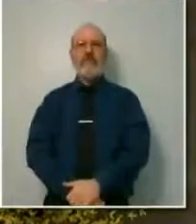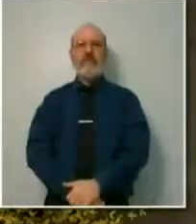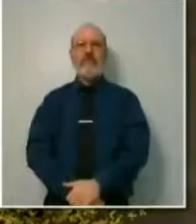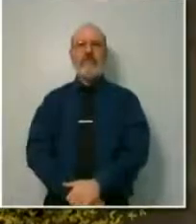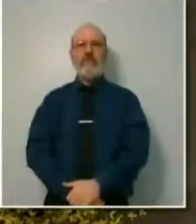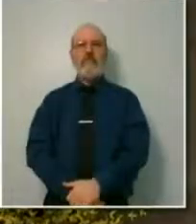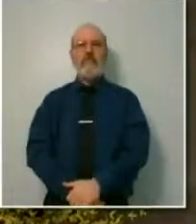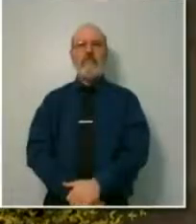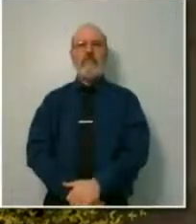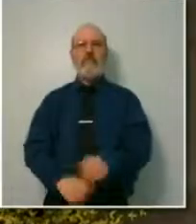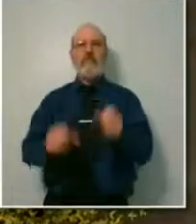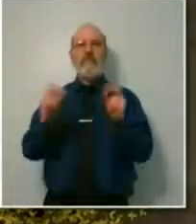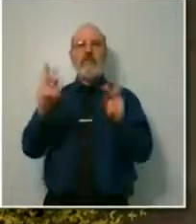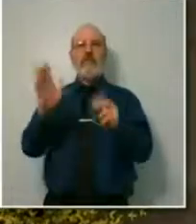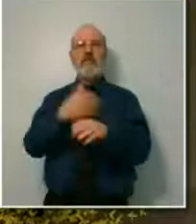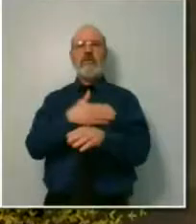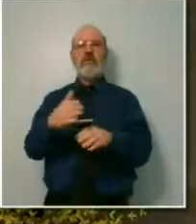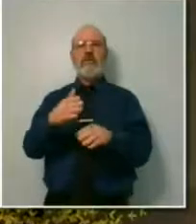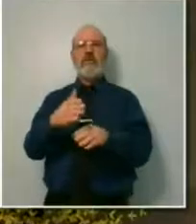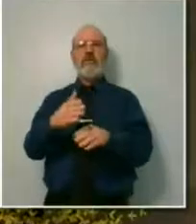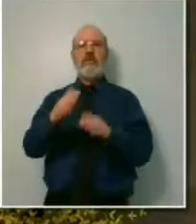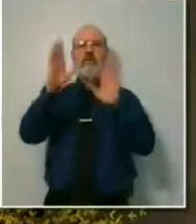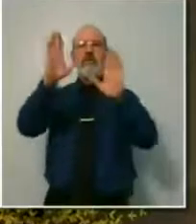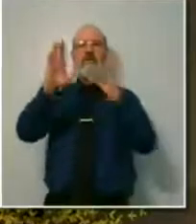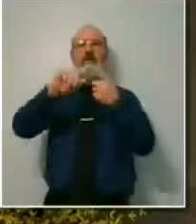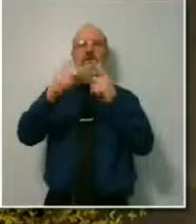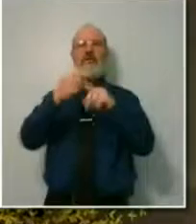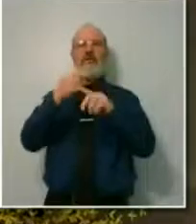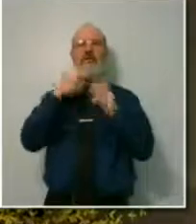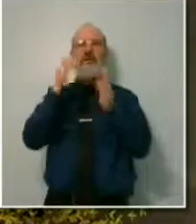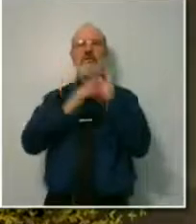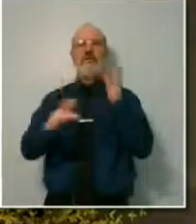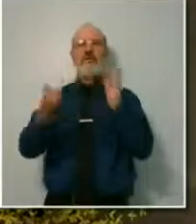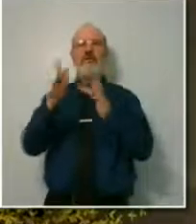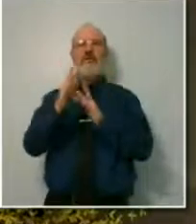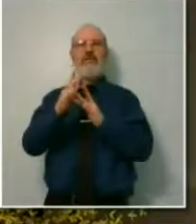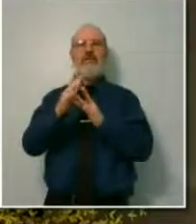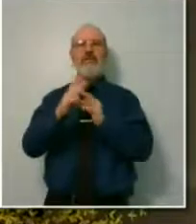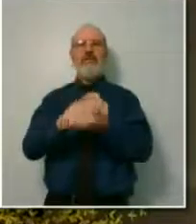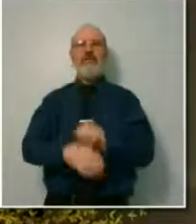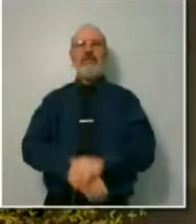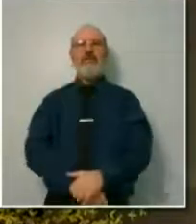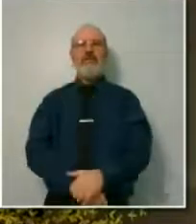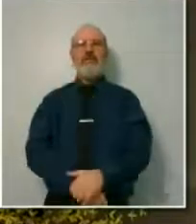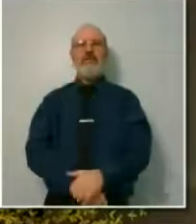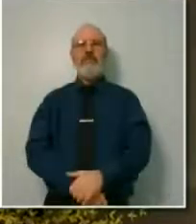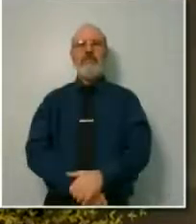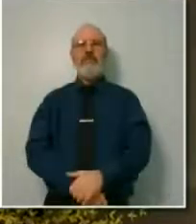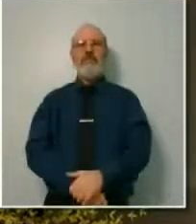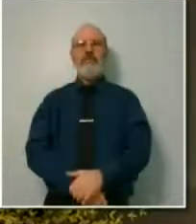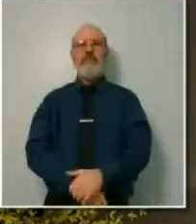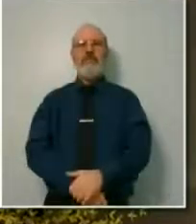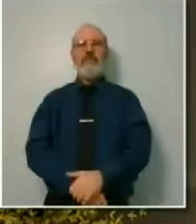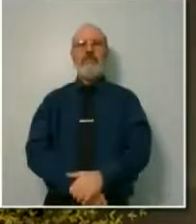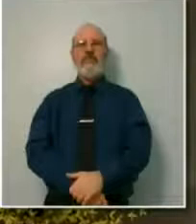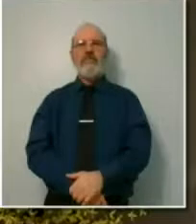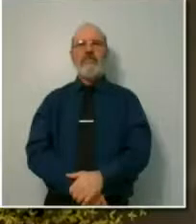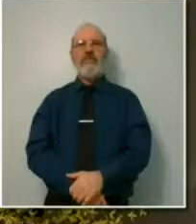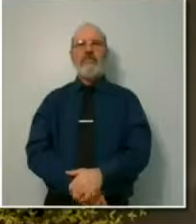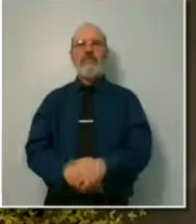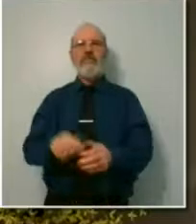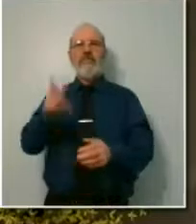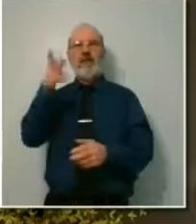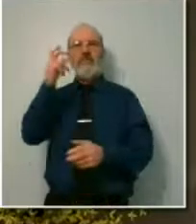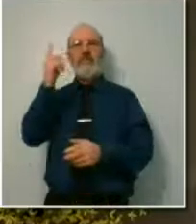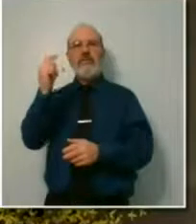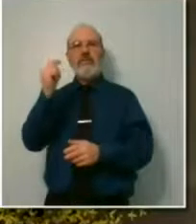All right, we're going to sing What a Friend We Have in Jesus. I was thinking of the song while I was listening to the testimony of those